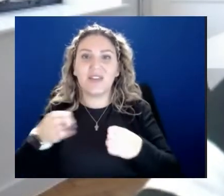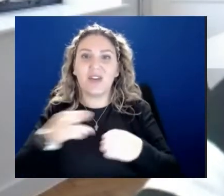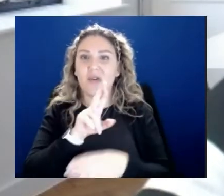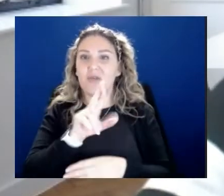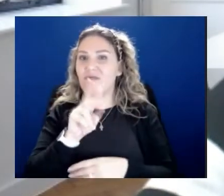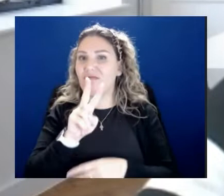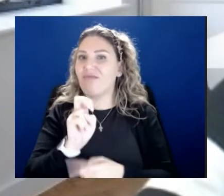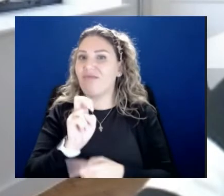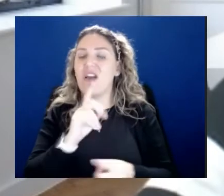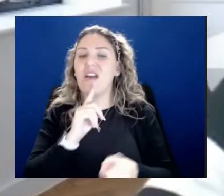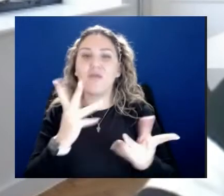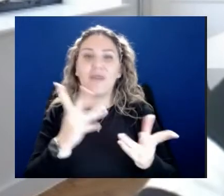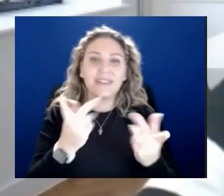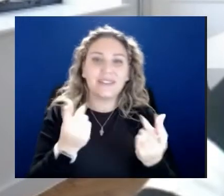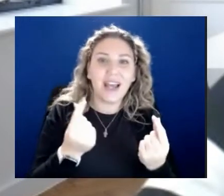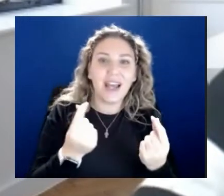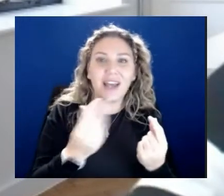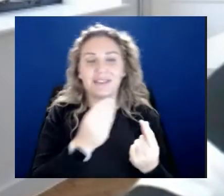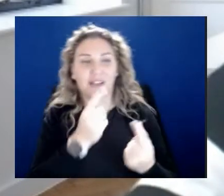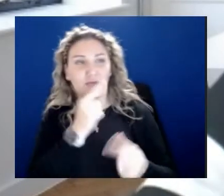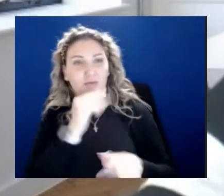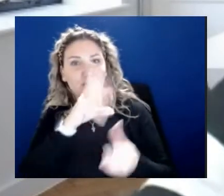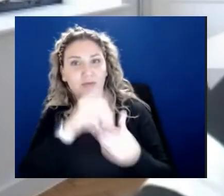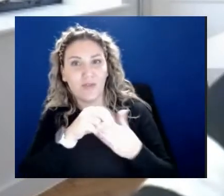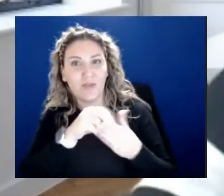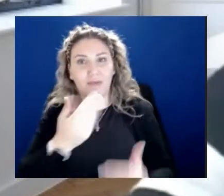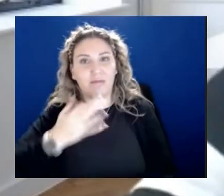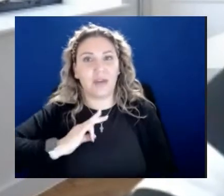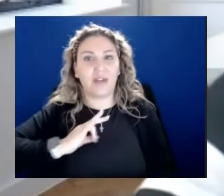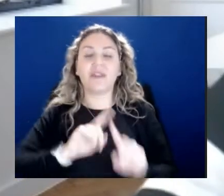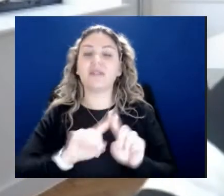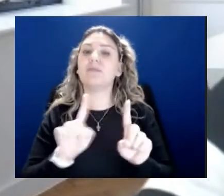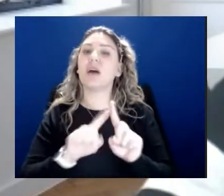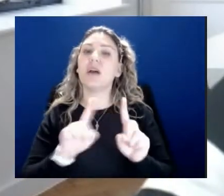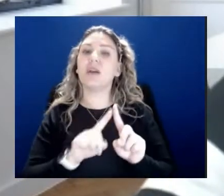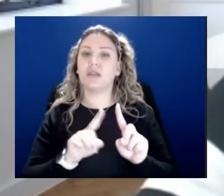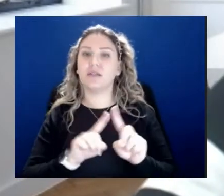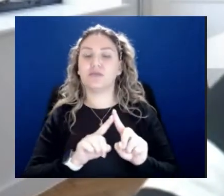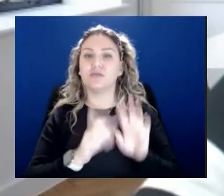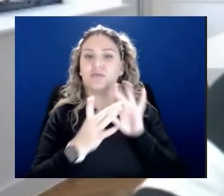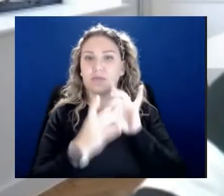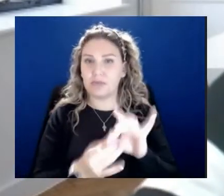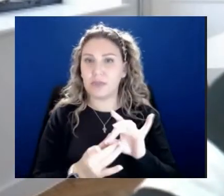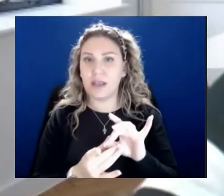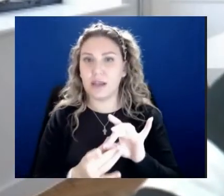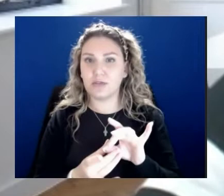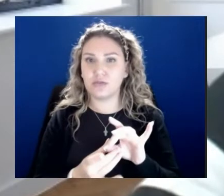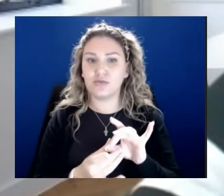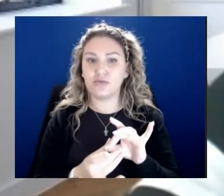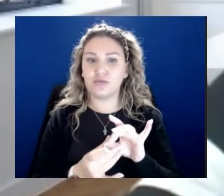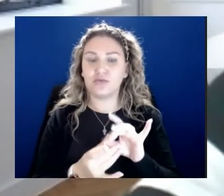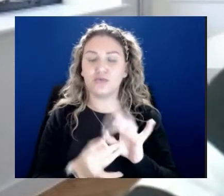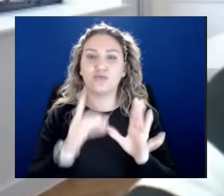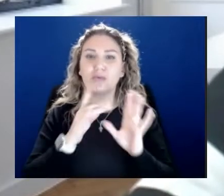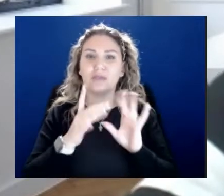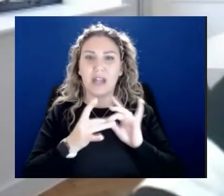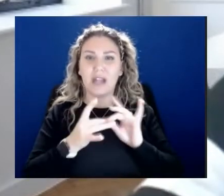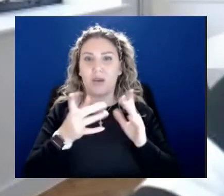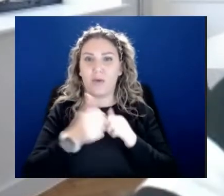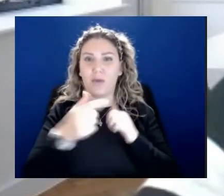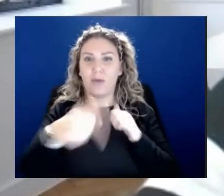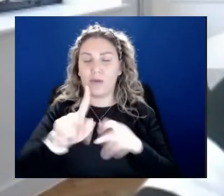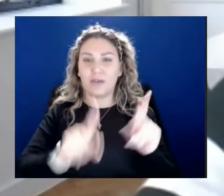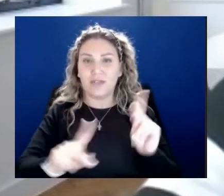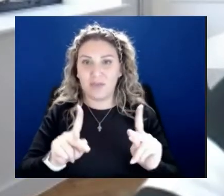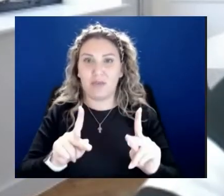who's involved and what the benefits are. But definitely as it relates to being able to connect with those folks right then and there,